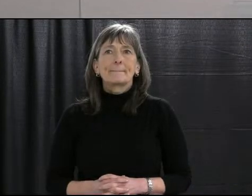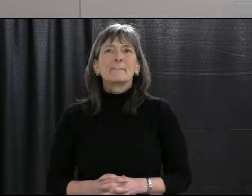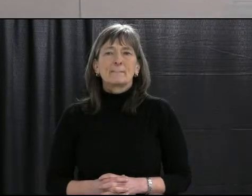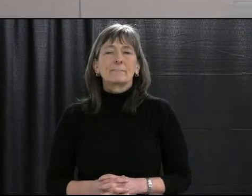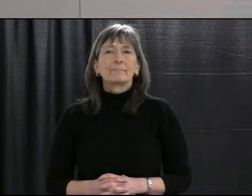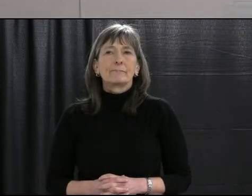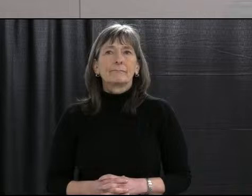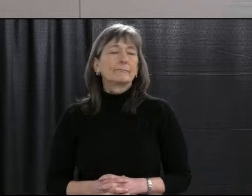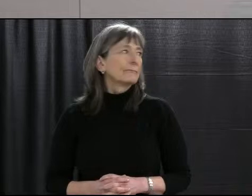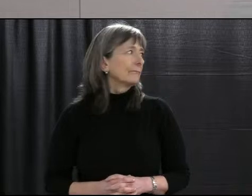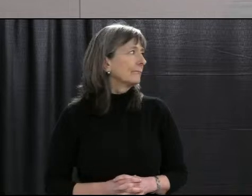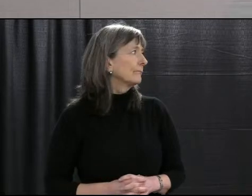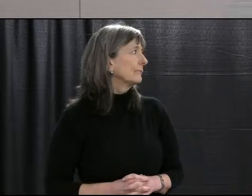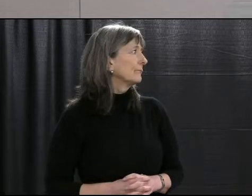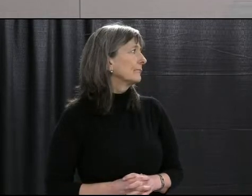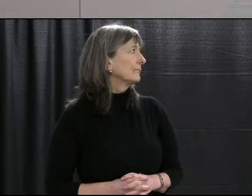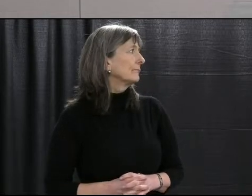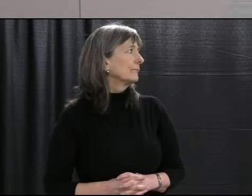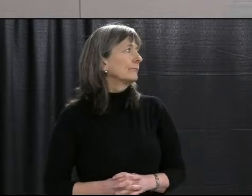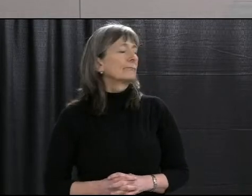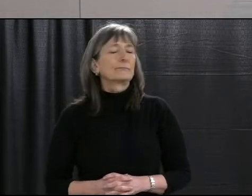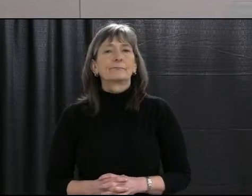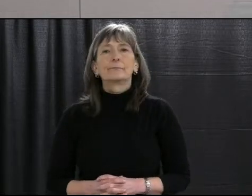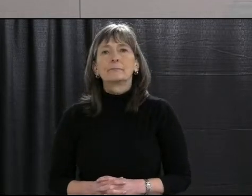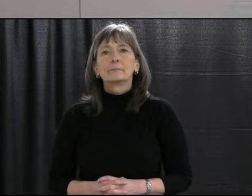Long time since I heard that.